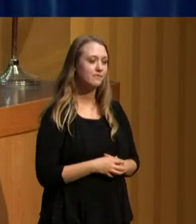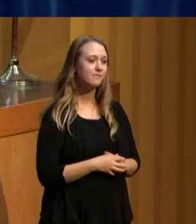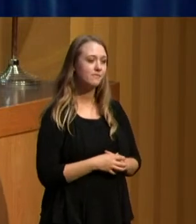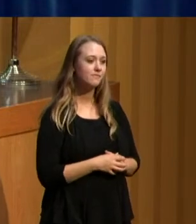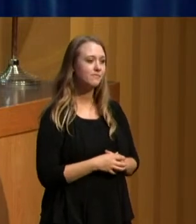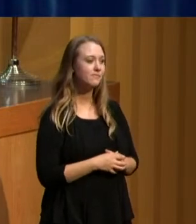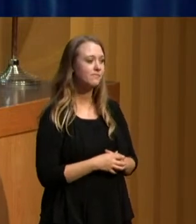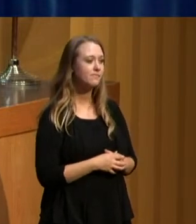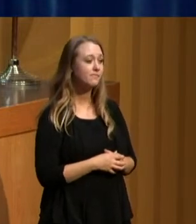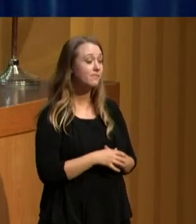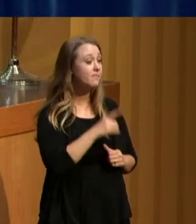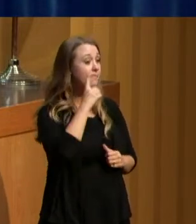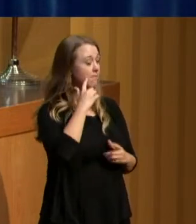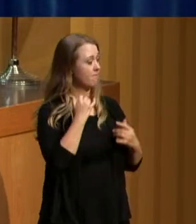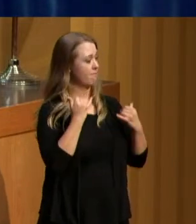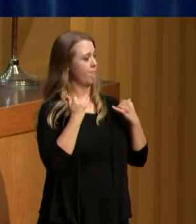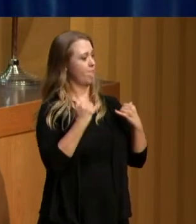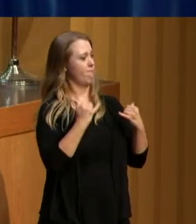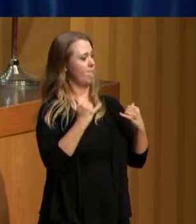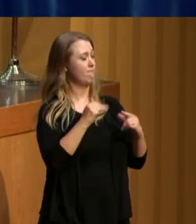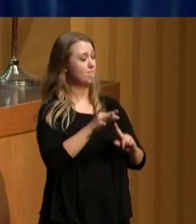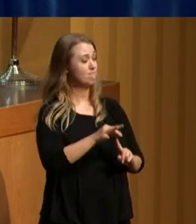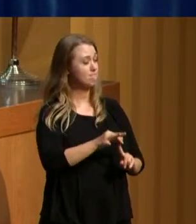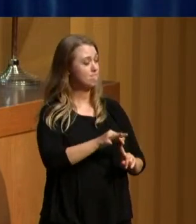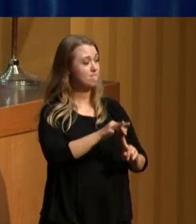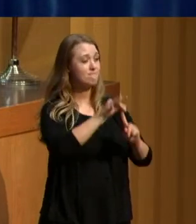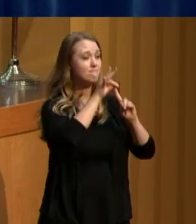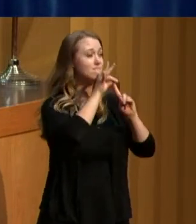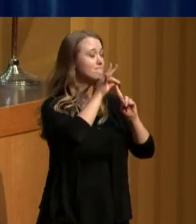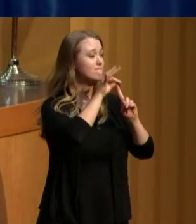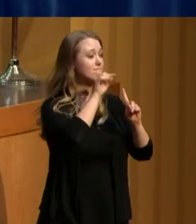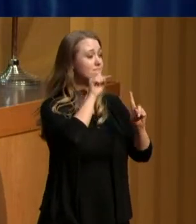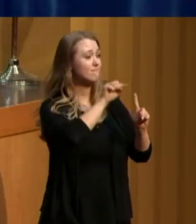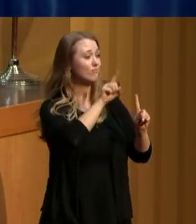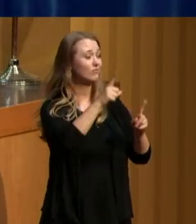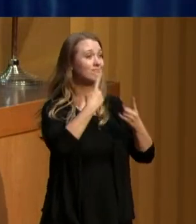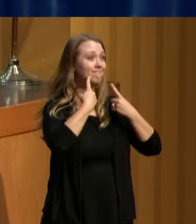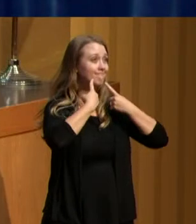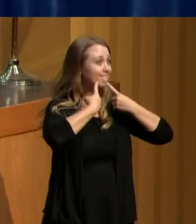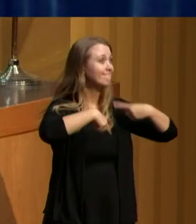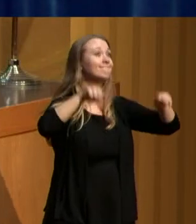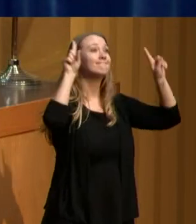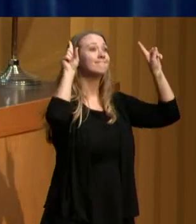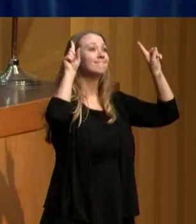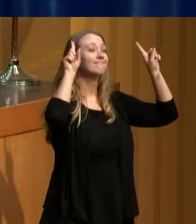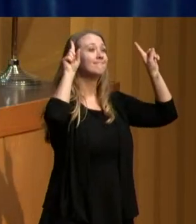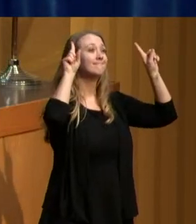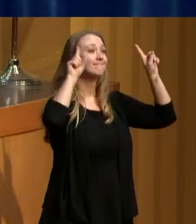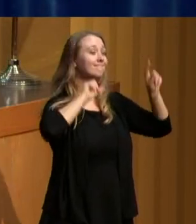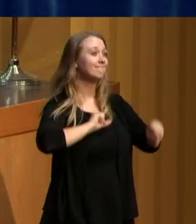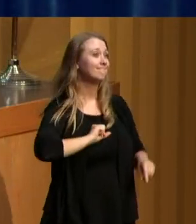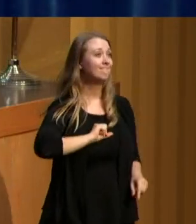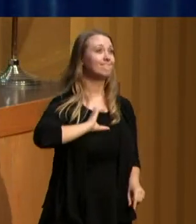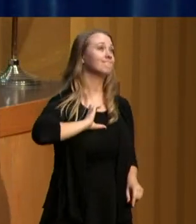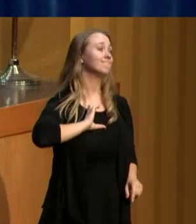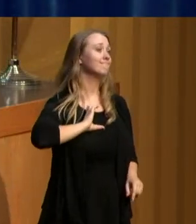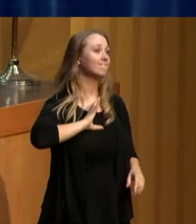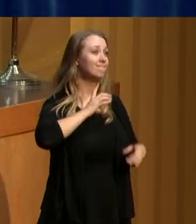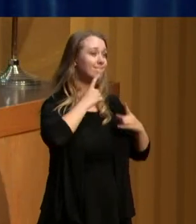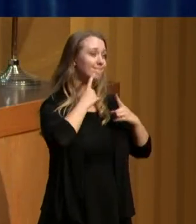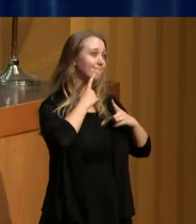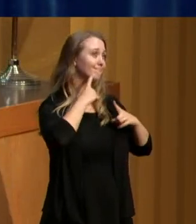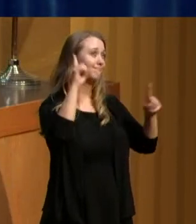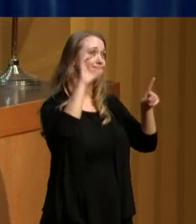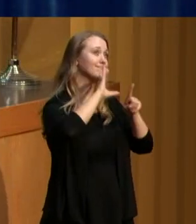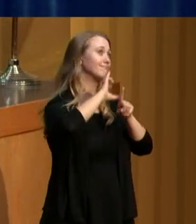Because it's in moments like these where you've achieved greatness, where you've achieved excellence,